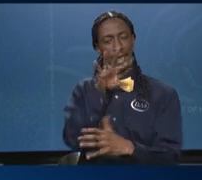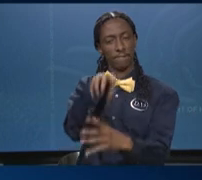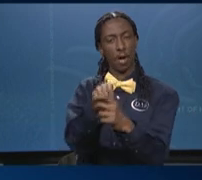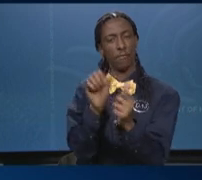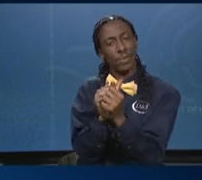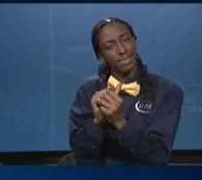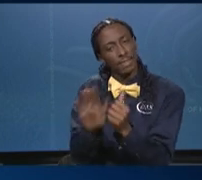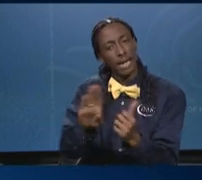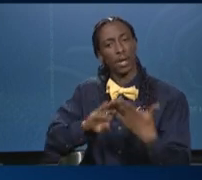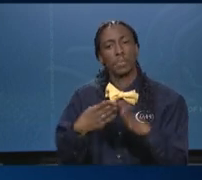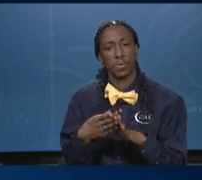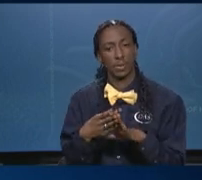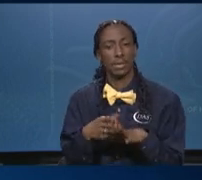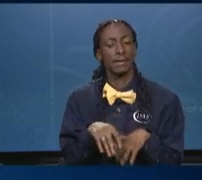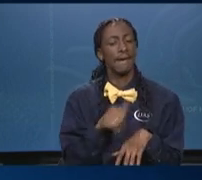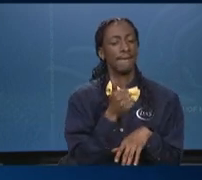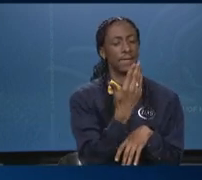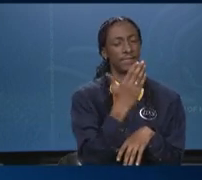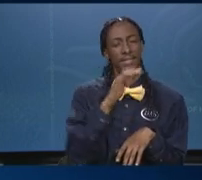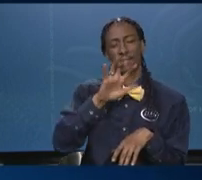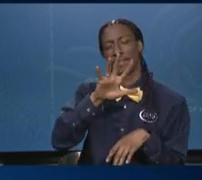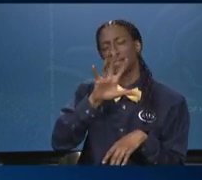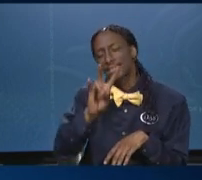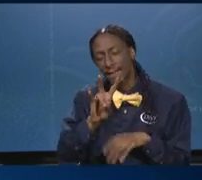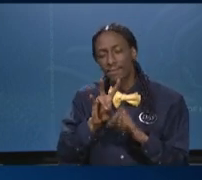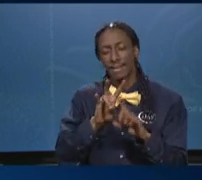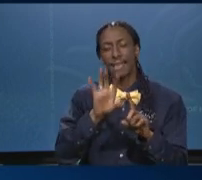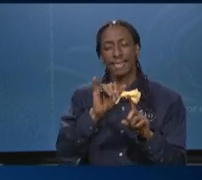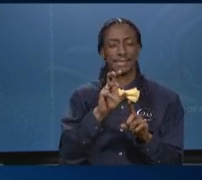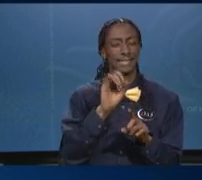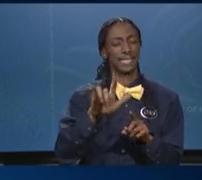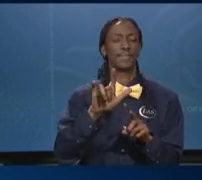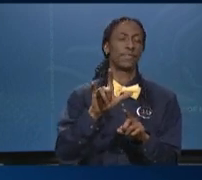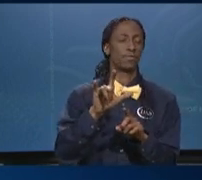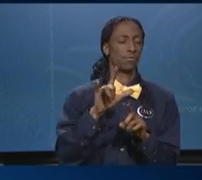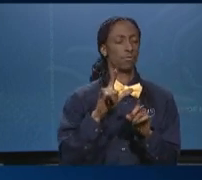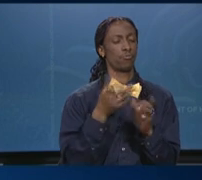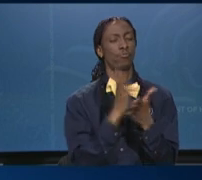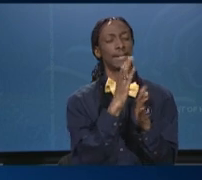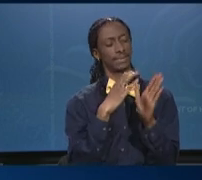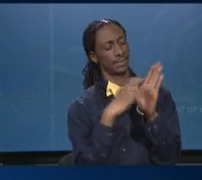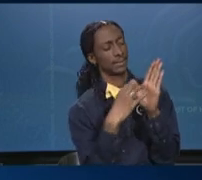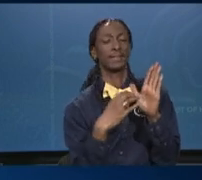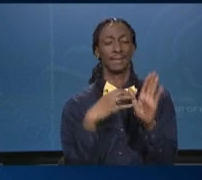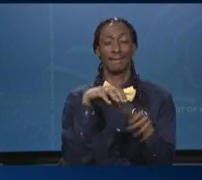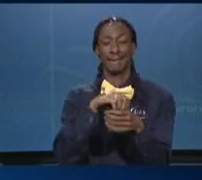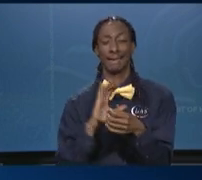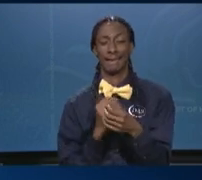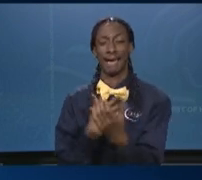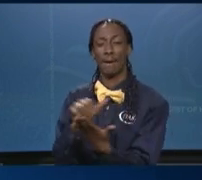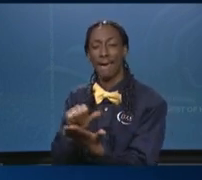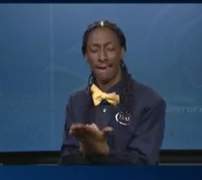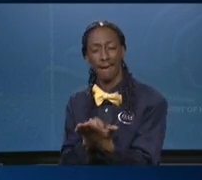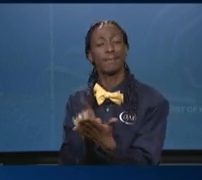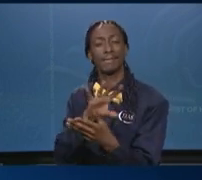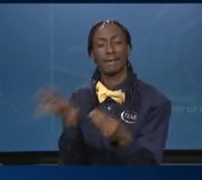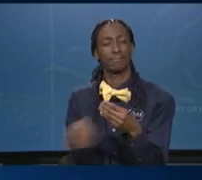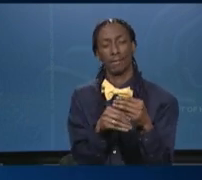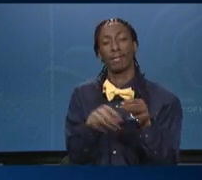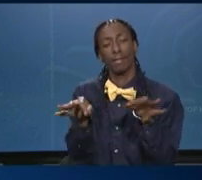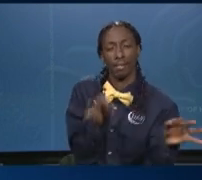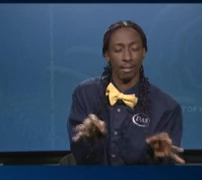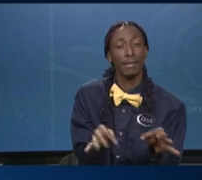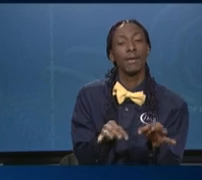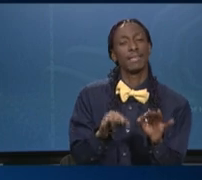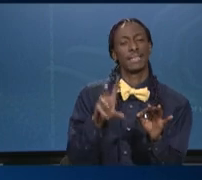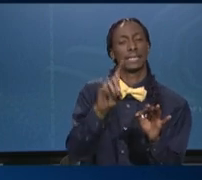And 1557, which is the civil rights provisions in the Affordable Care Act, sweep in the disability